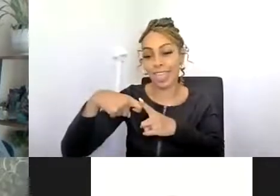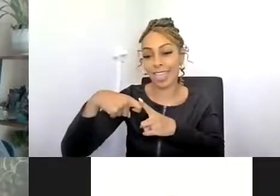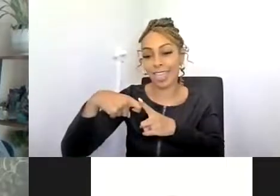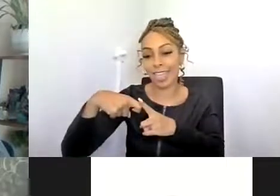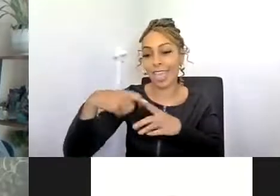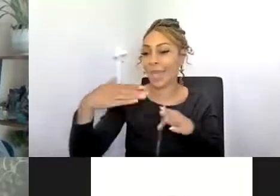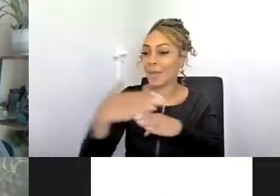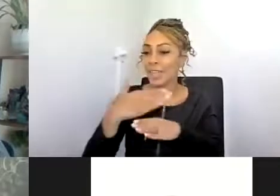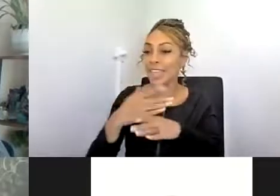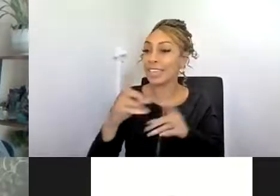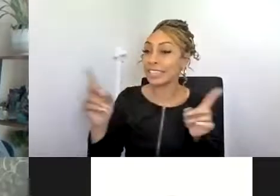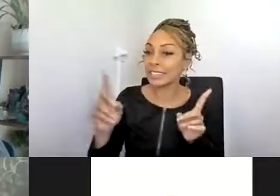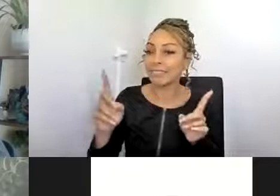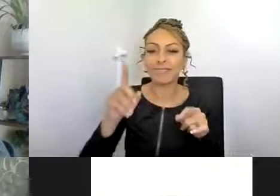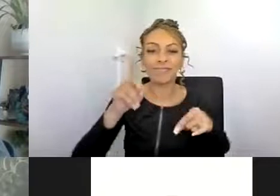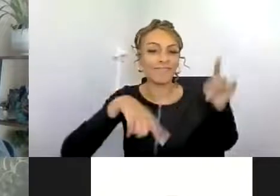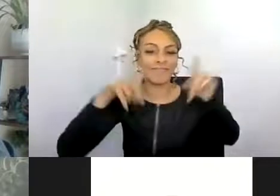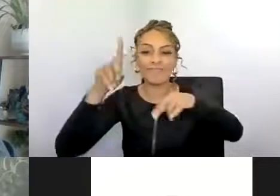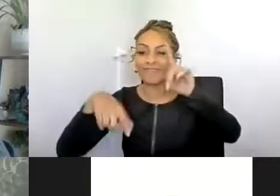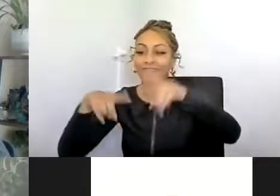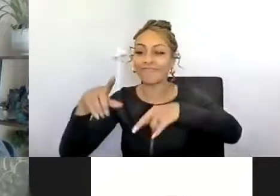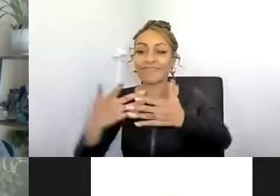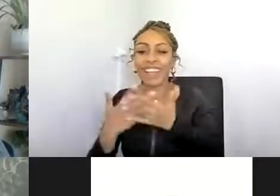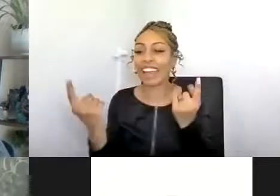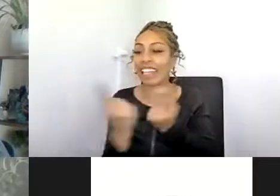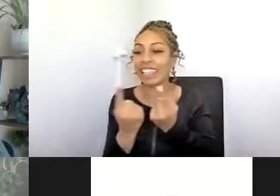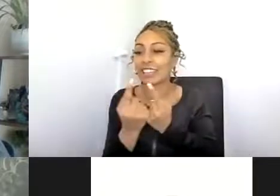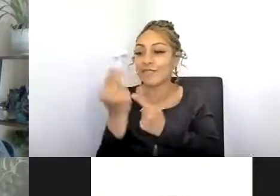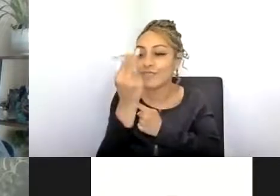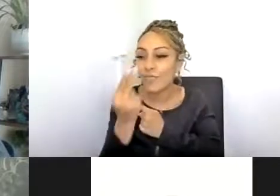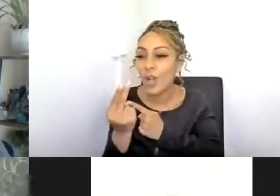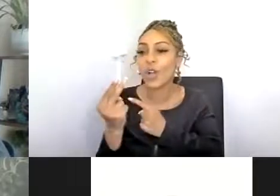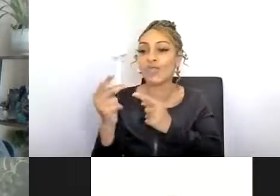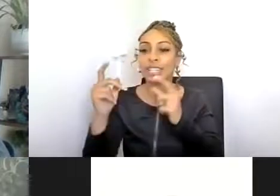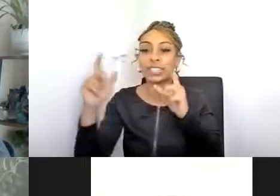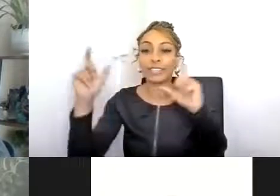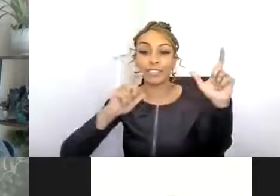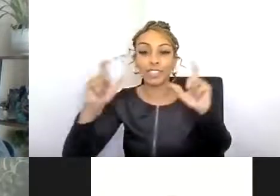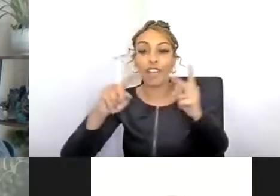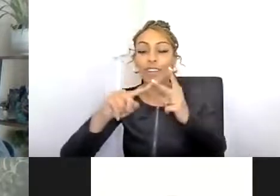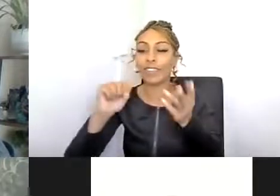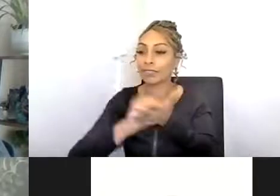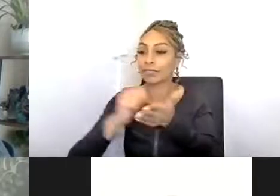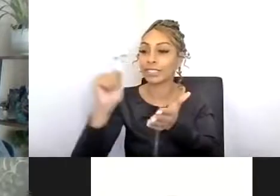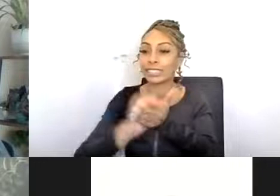The works range from anything including drawing, photography, print,